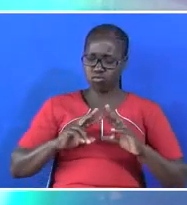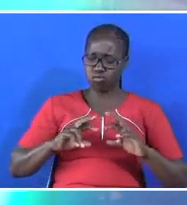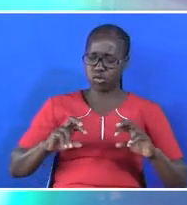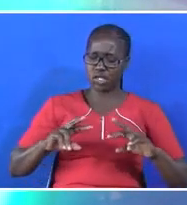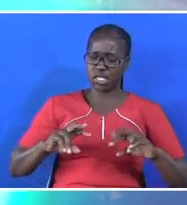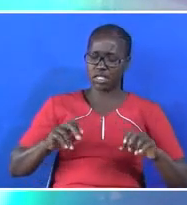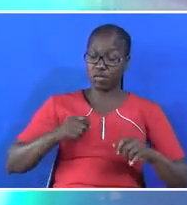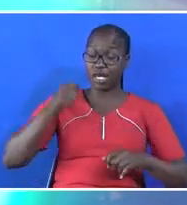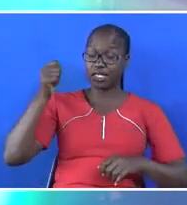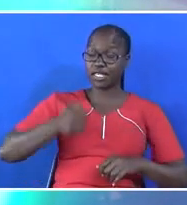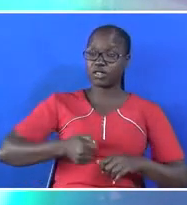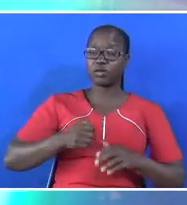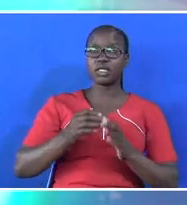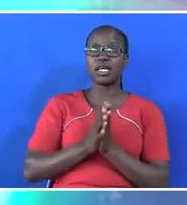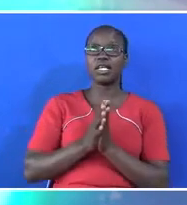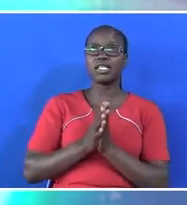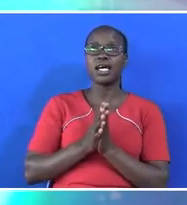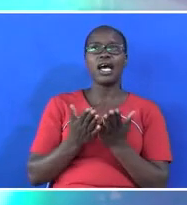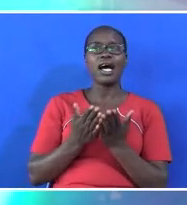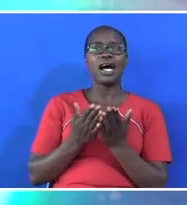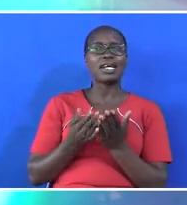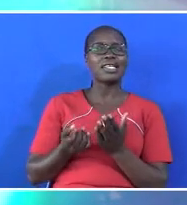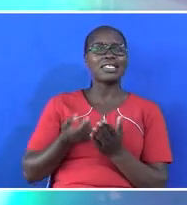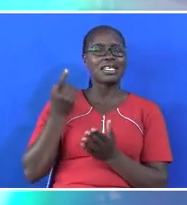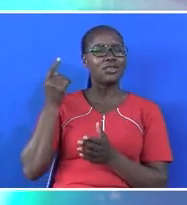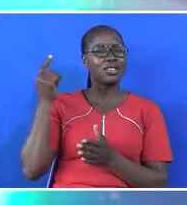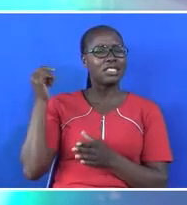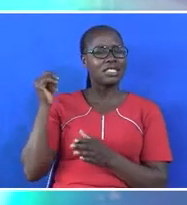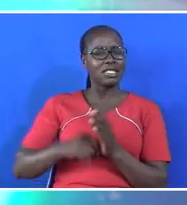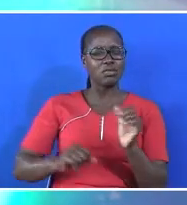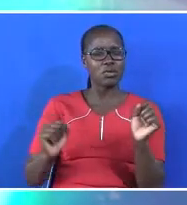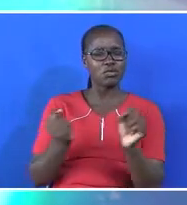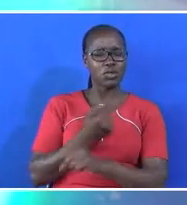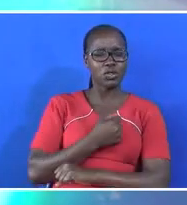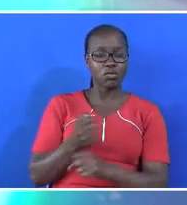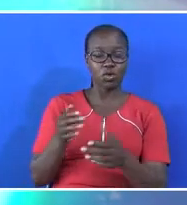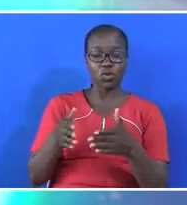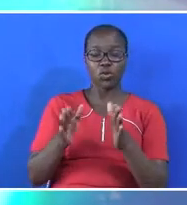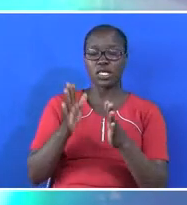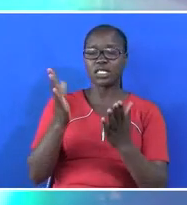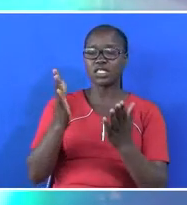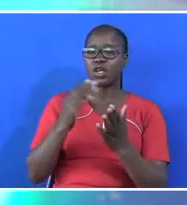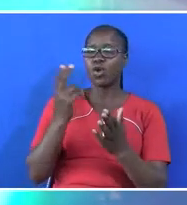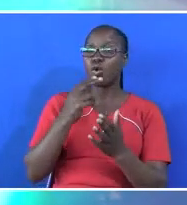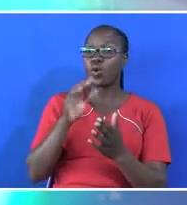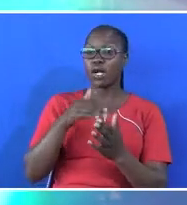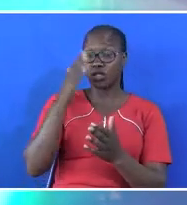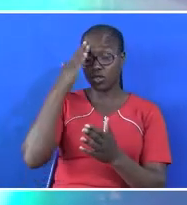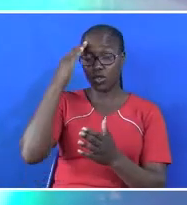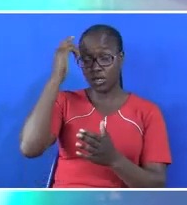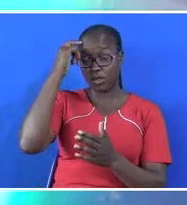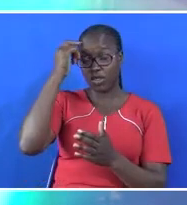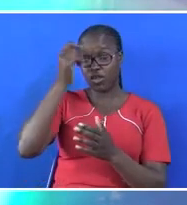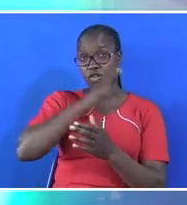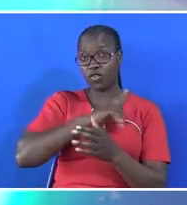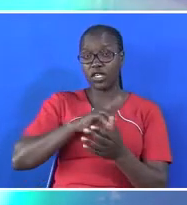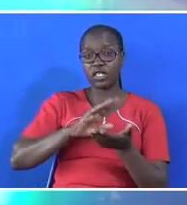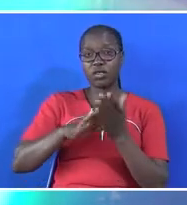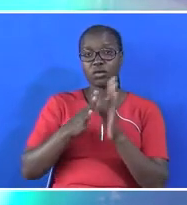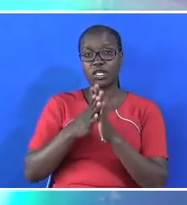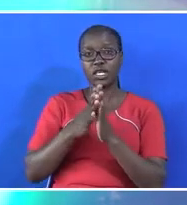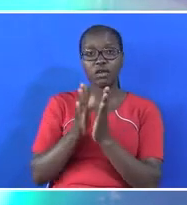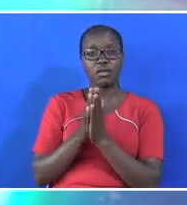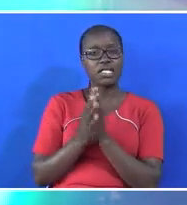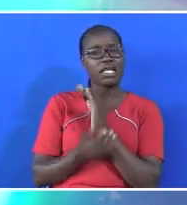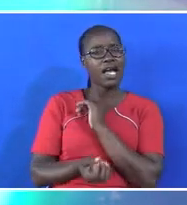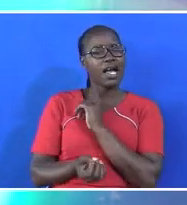his judgments and unfathomable his ways. For who has known the mind of the Lord, and who became his